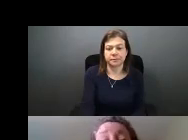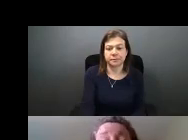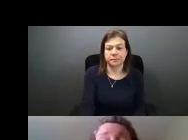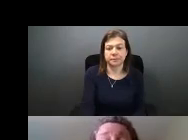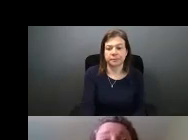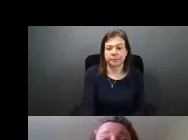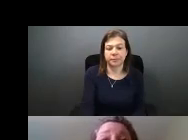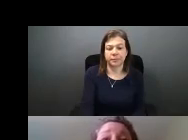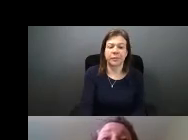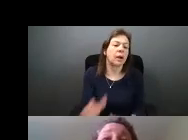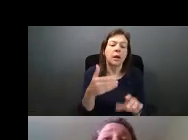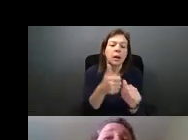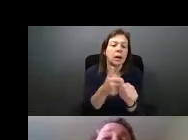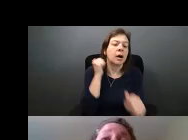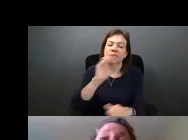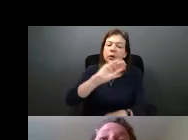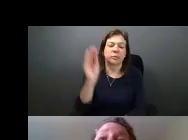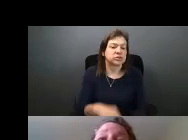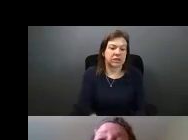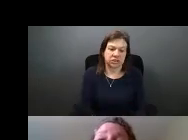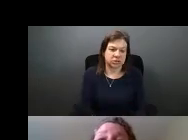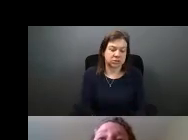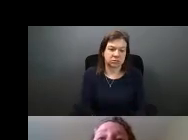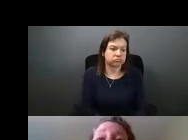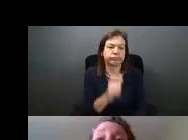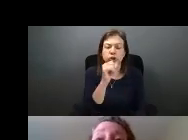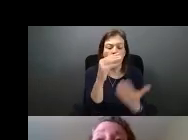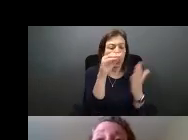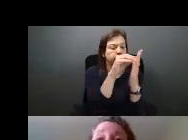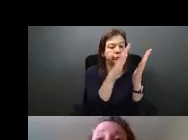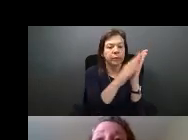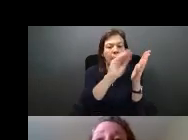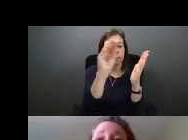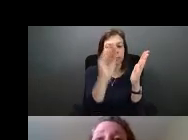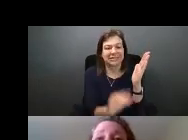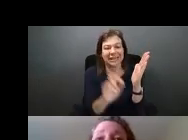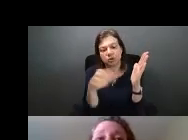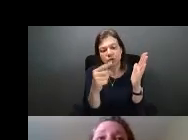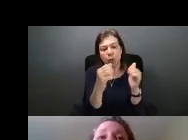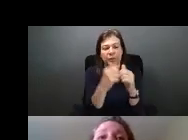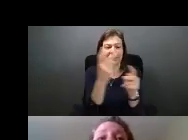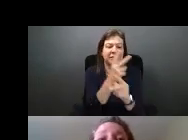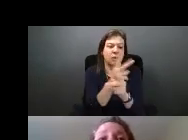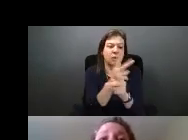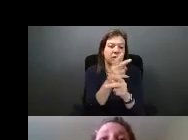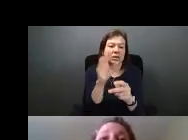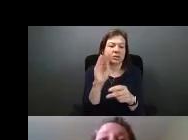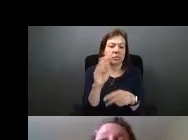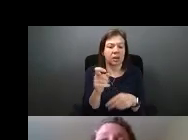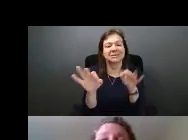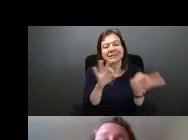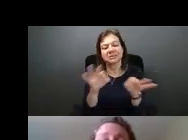Avoid percentages. Do not list a percentage only in the calculation box. Show us how